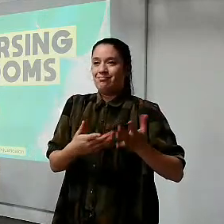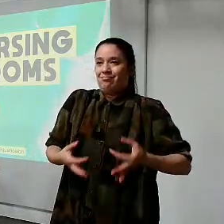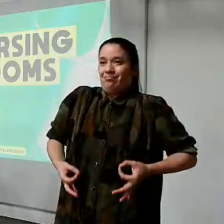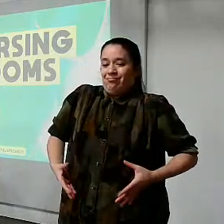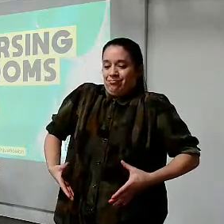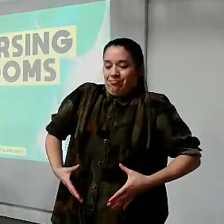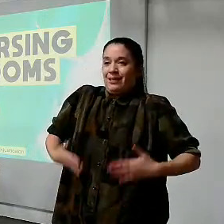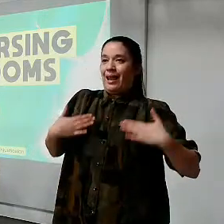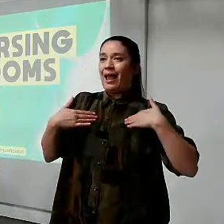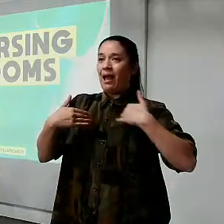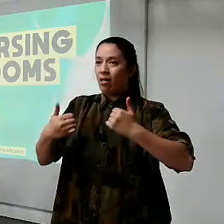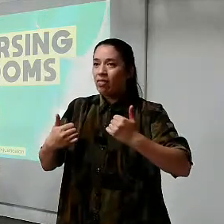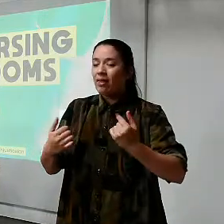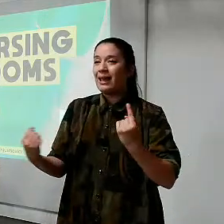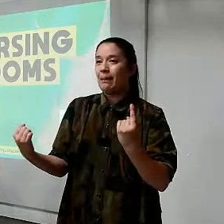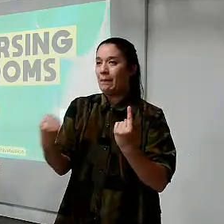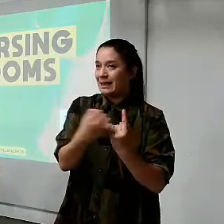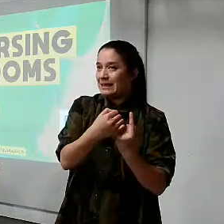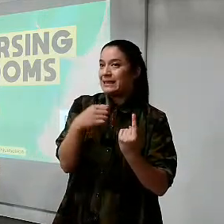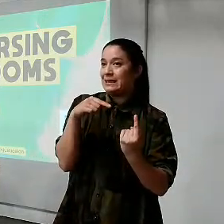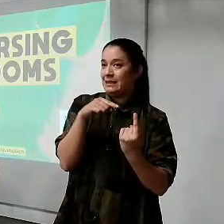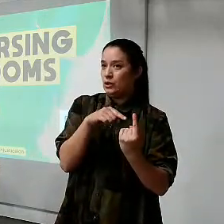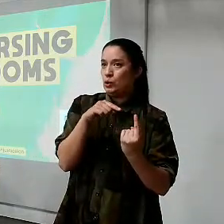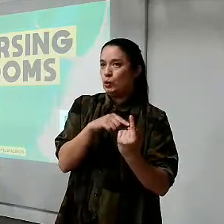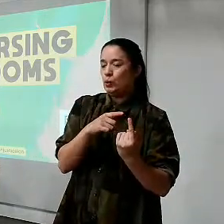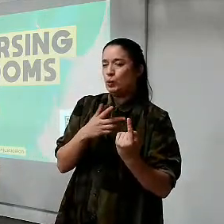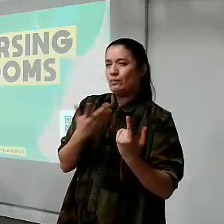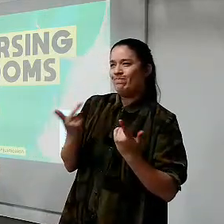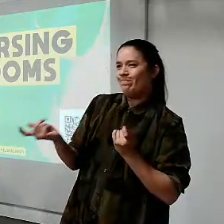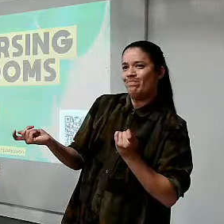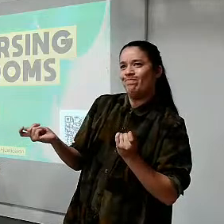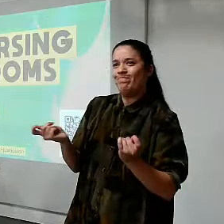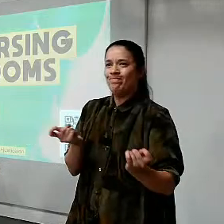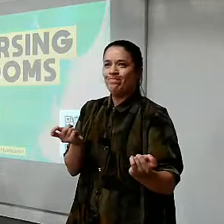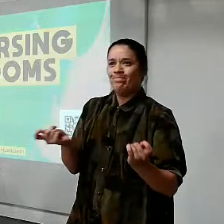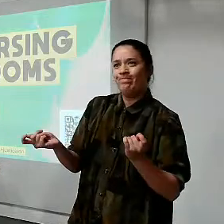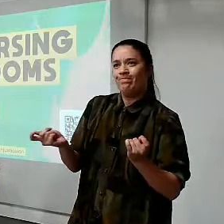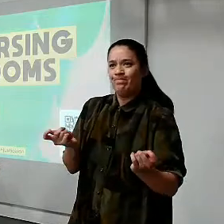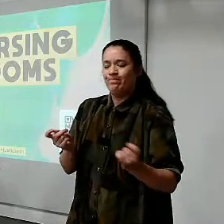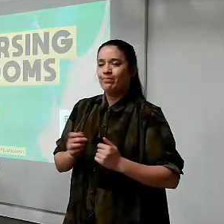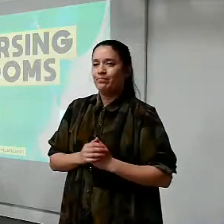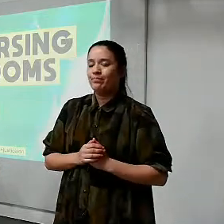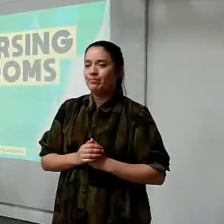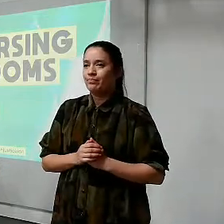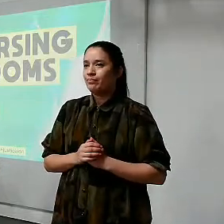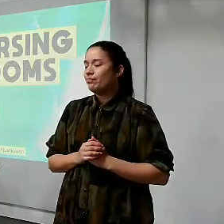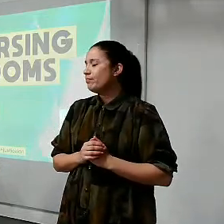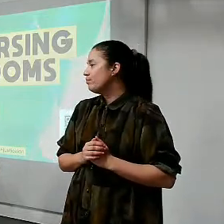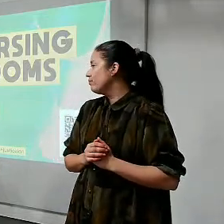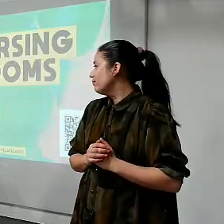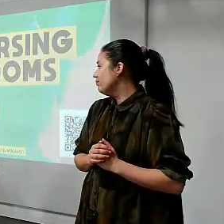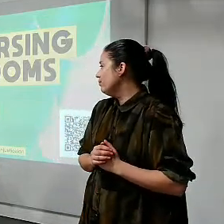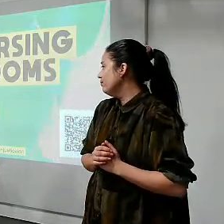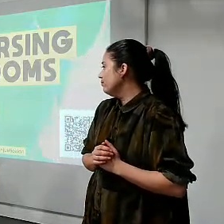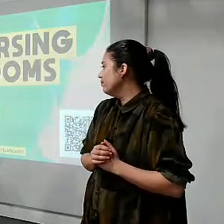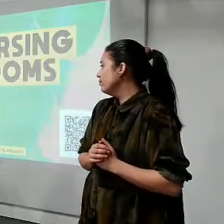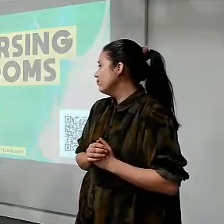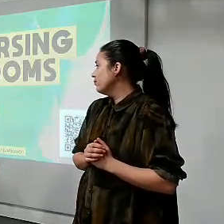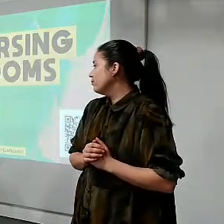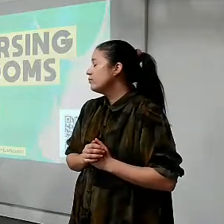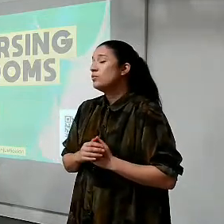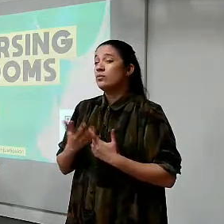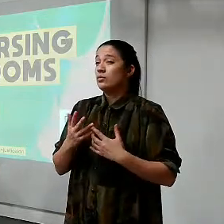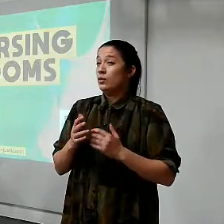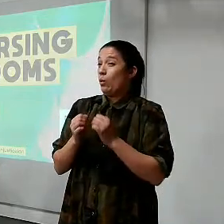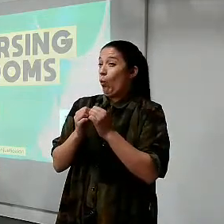of the Kick in the Belly, but if you're interested in that, it's certainly it's worth looking at that book. So all of that